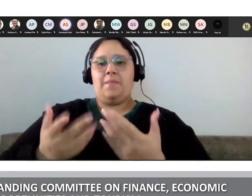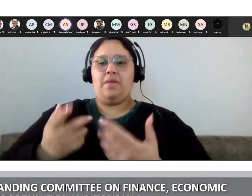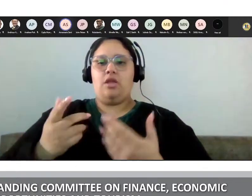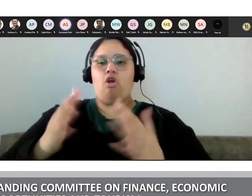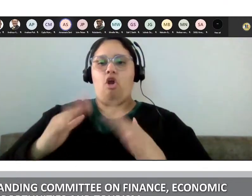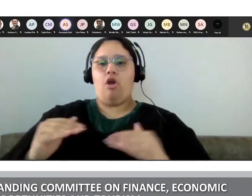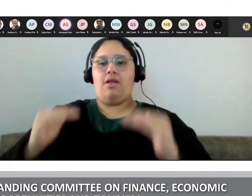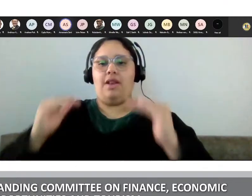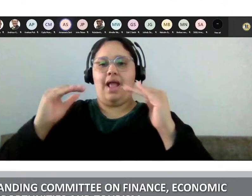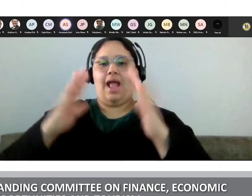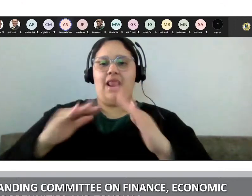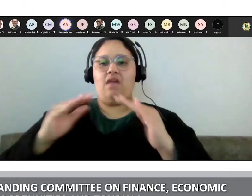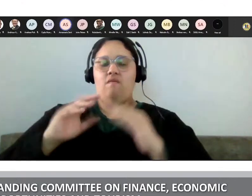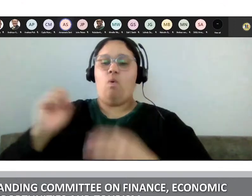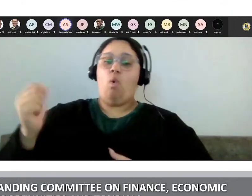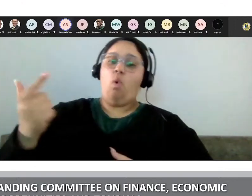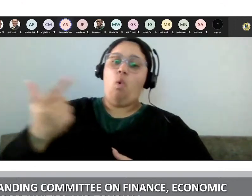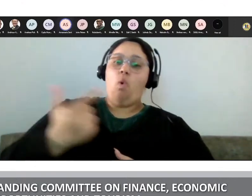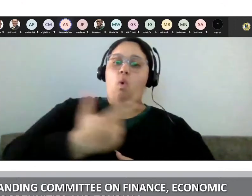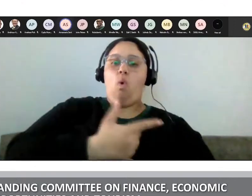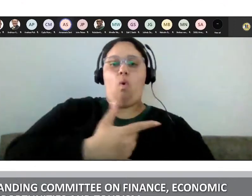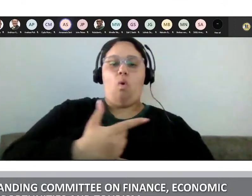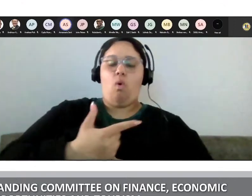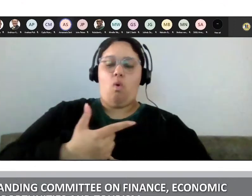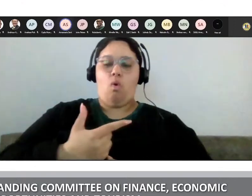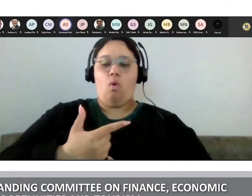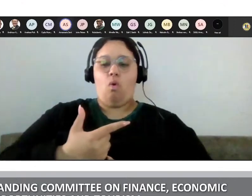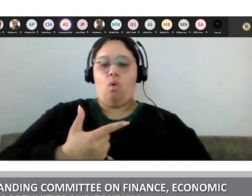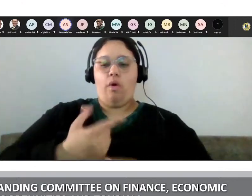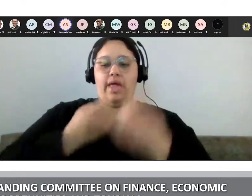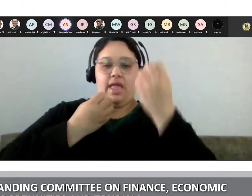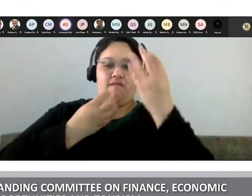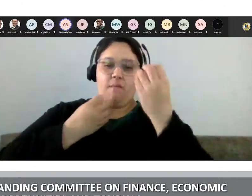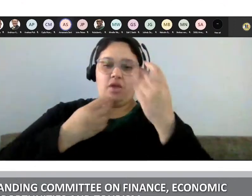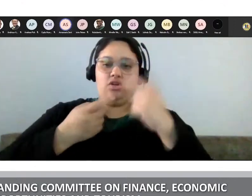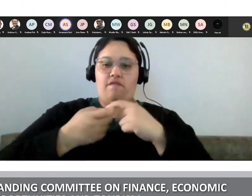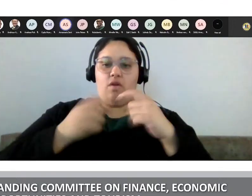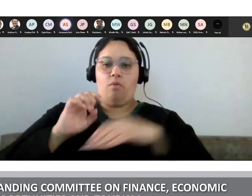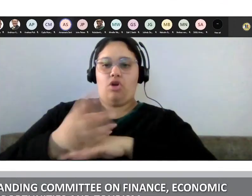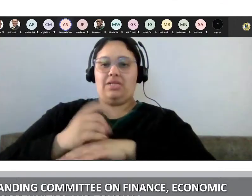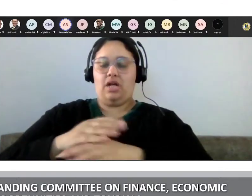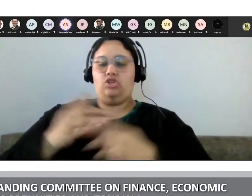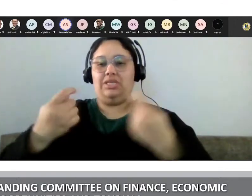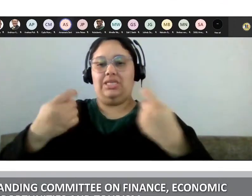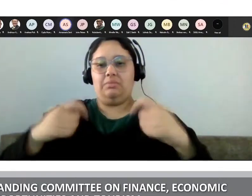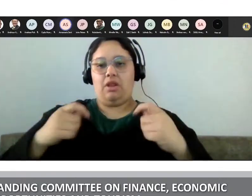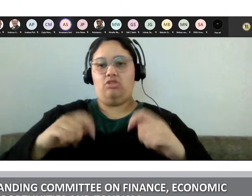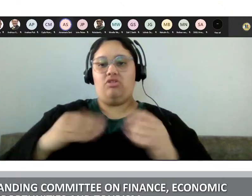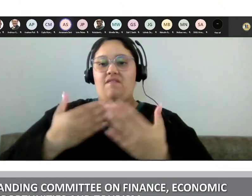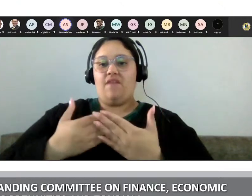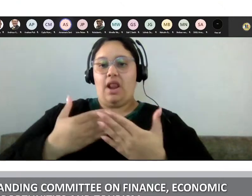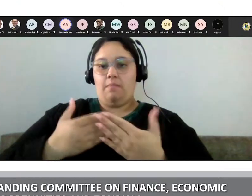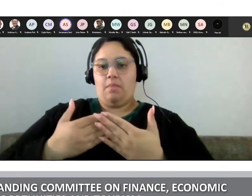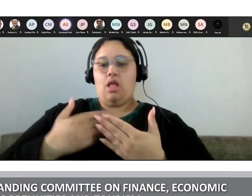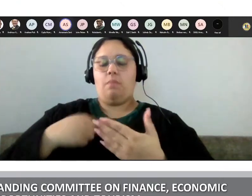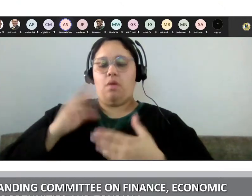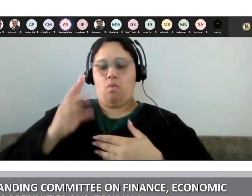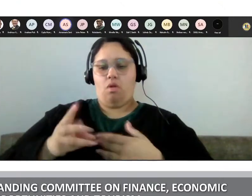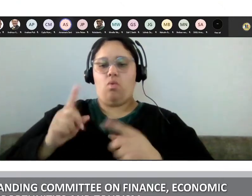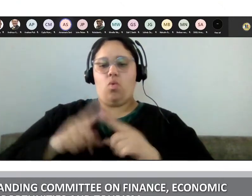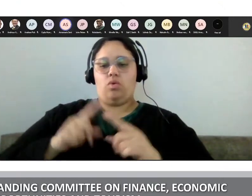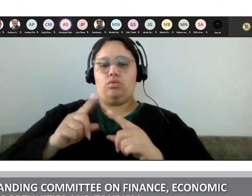level. All of the detail of the consultancy expenditure is available, and it will be